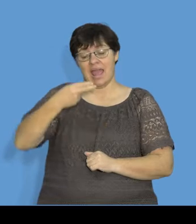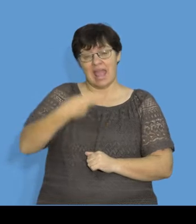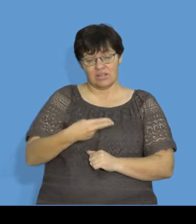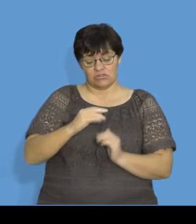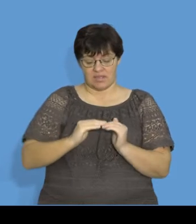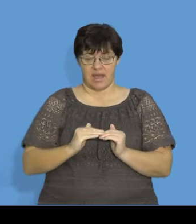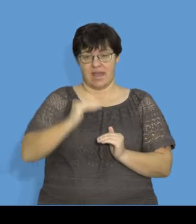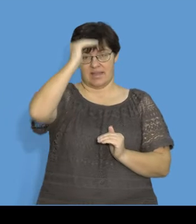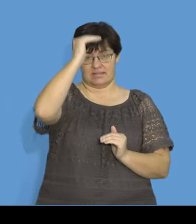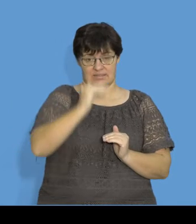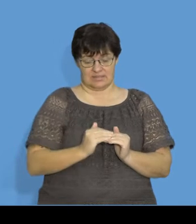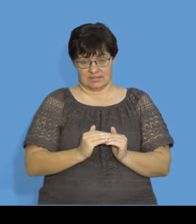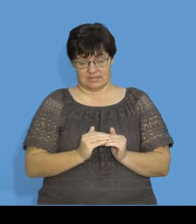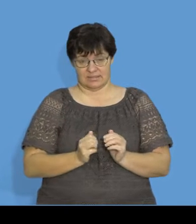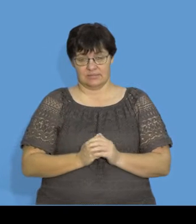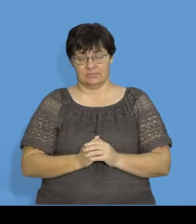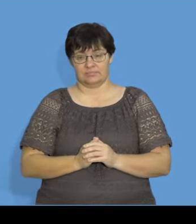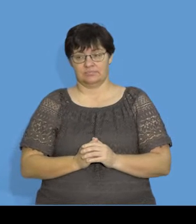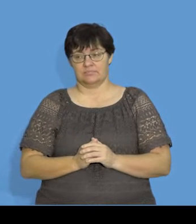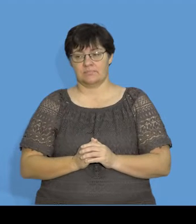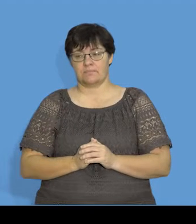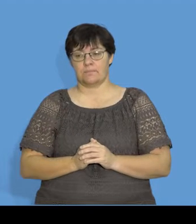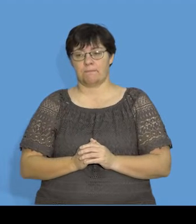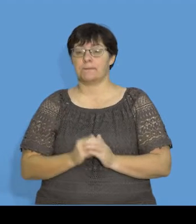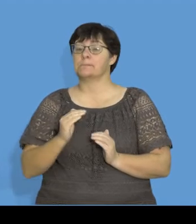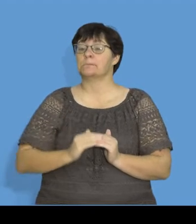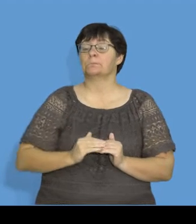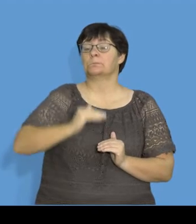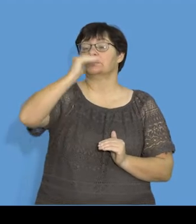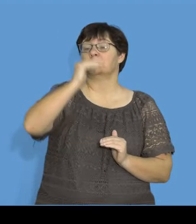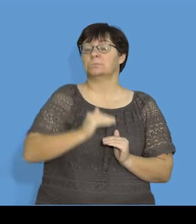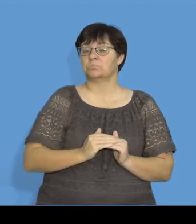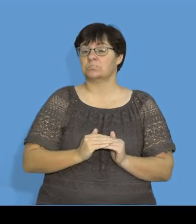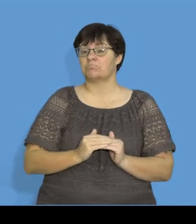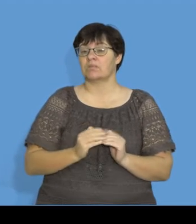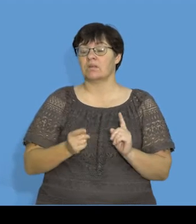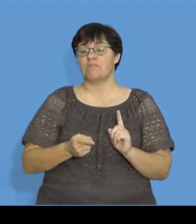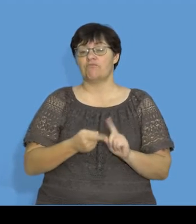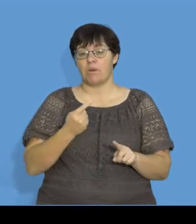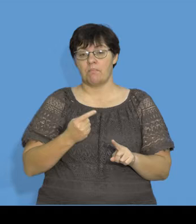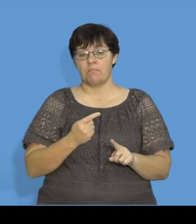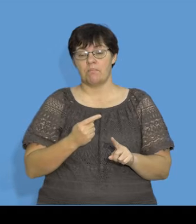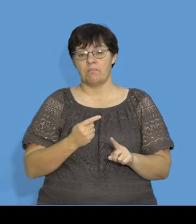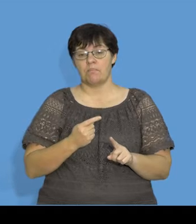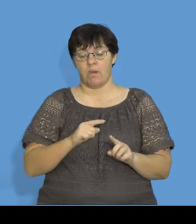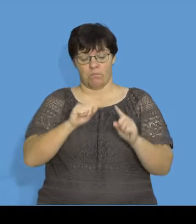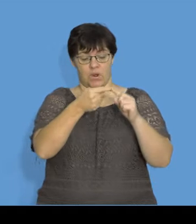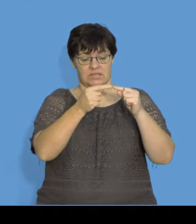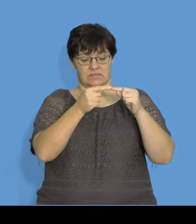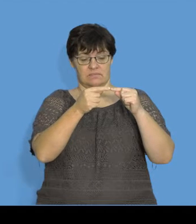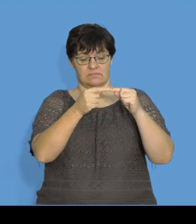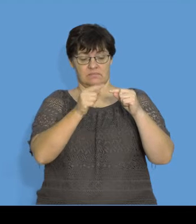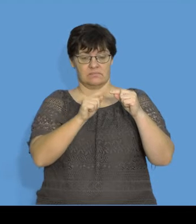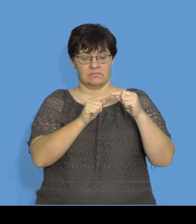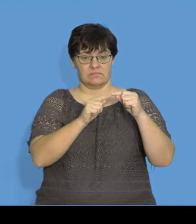is height. All right, and that is height from a reference point. So